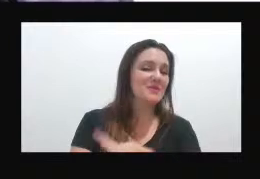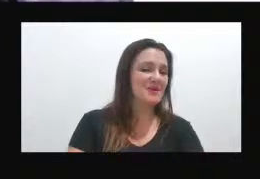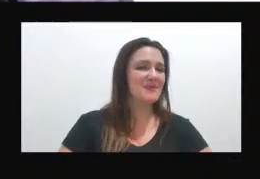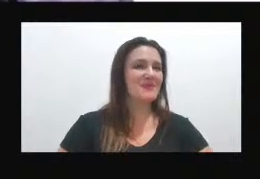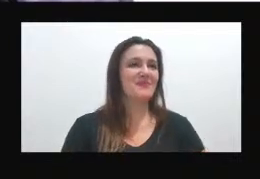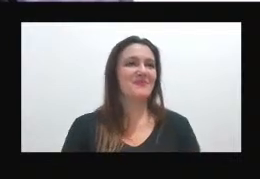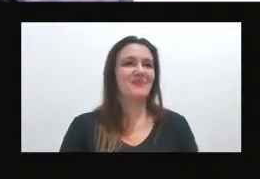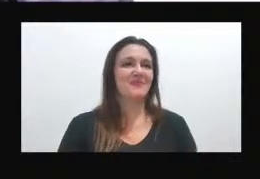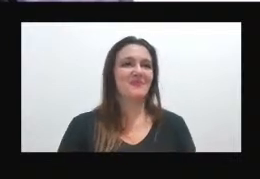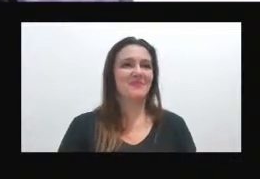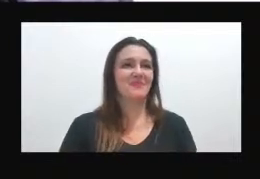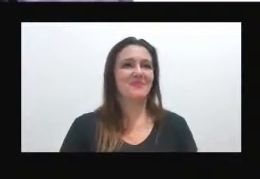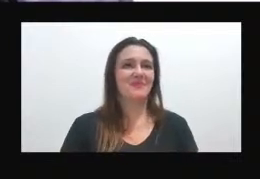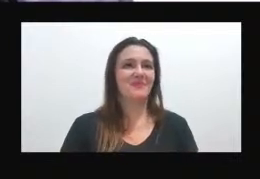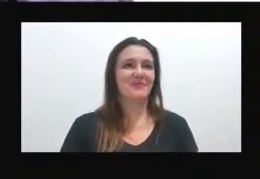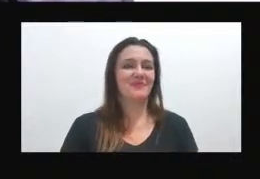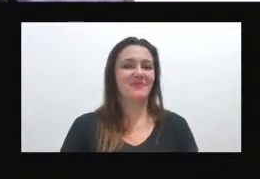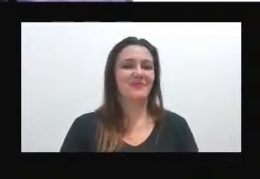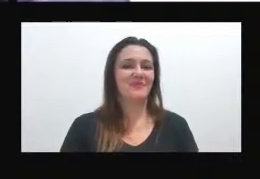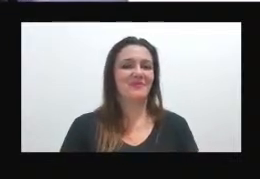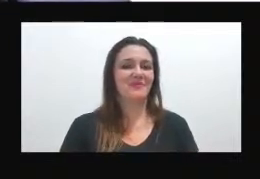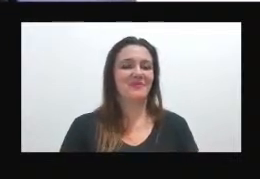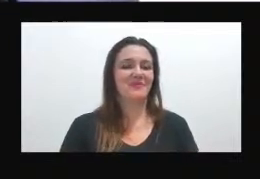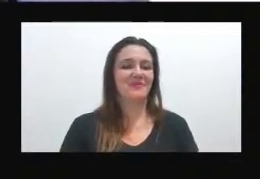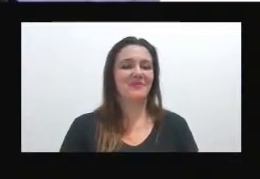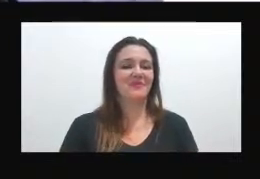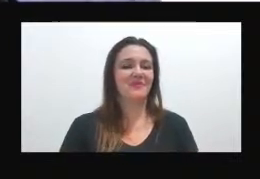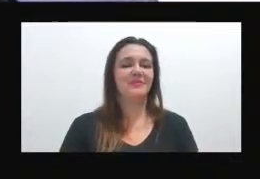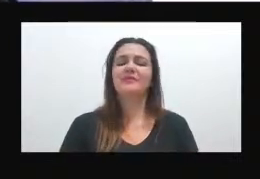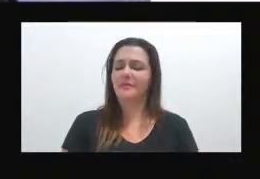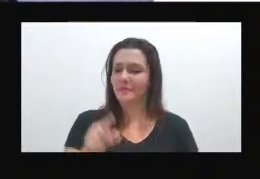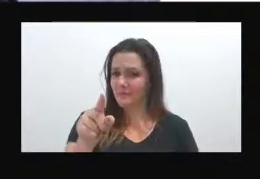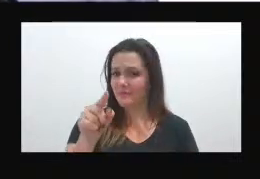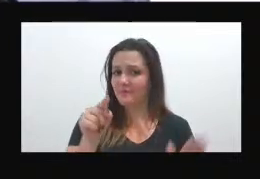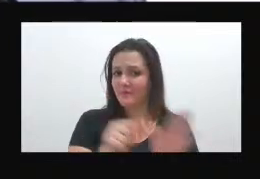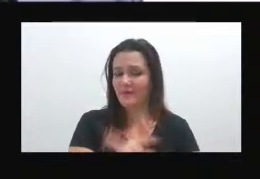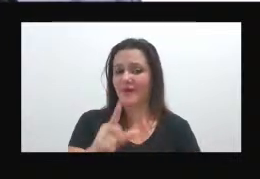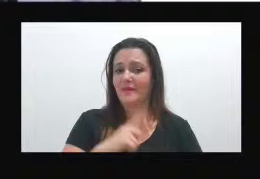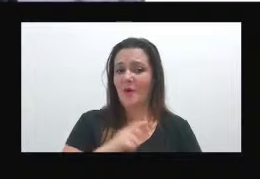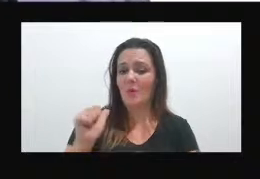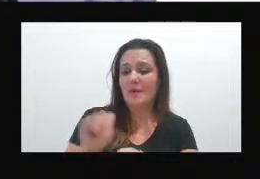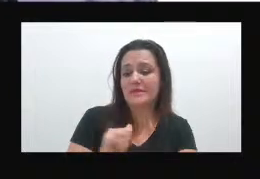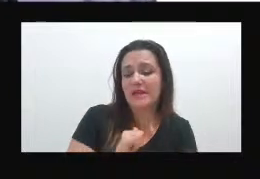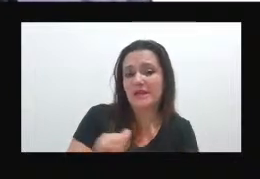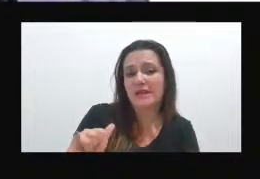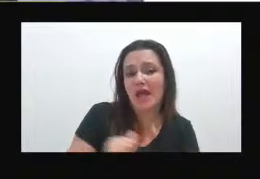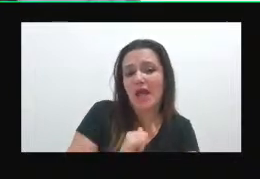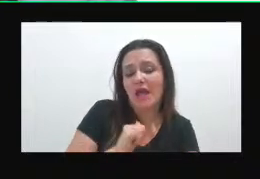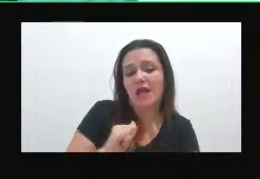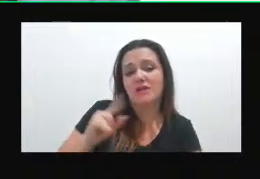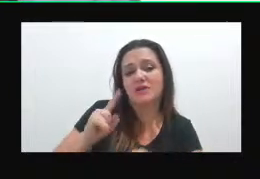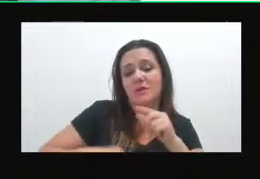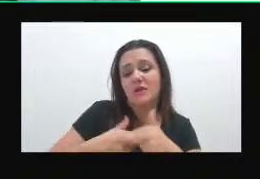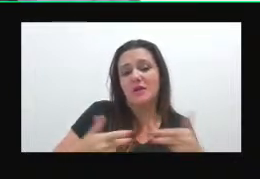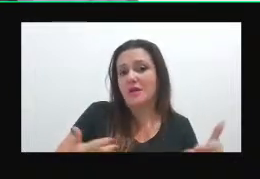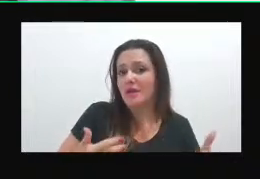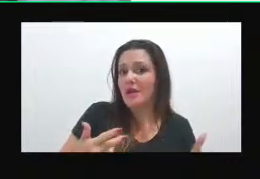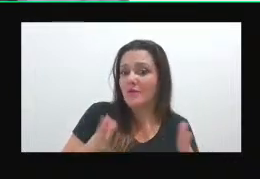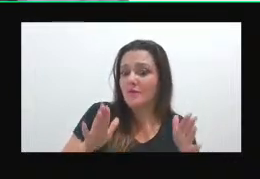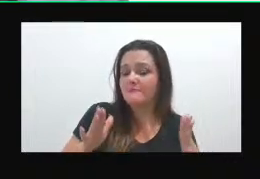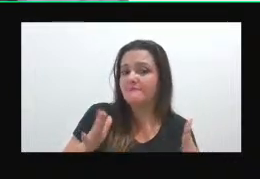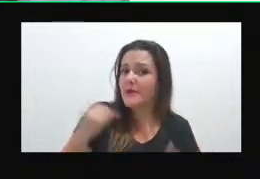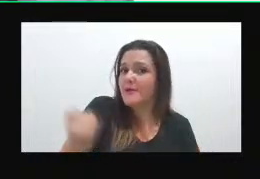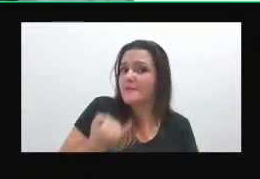any AI tool that you would like to recommend or think it's interesting for teachers to use? Any that you like? I do. There's one